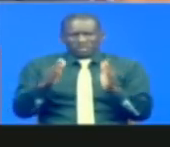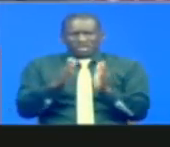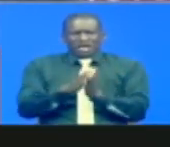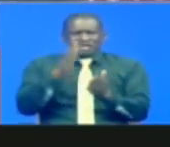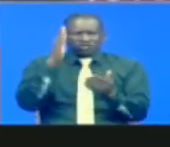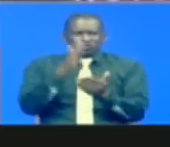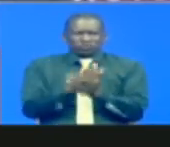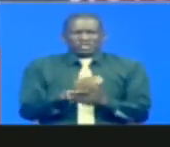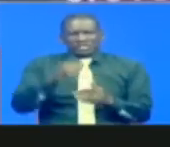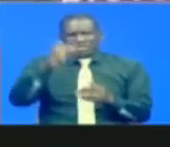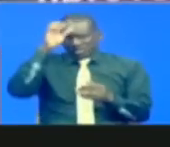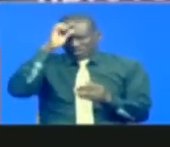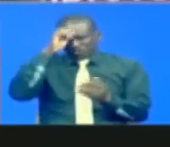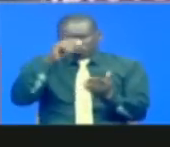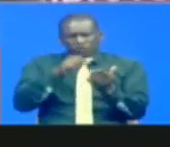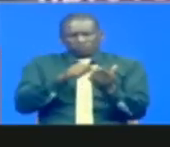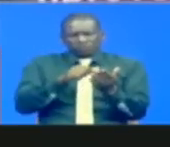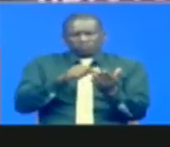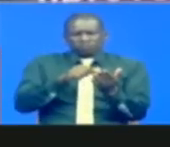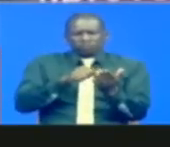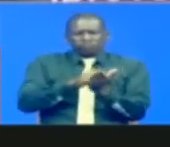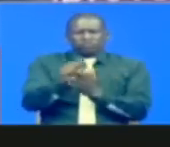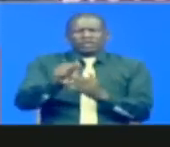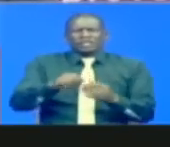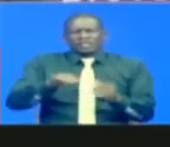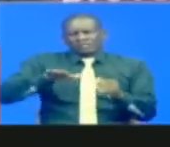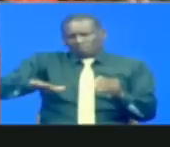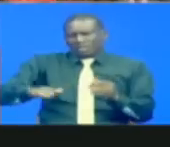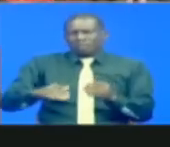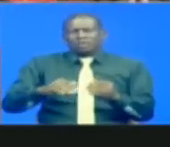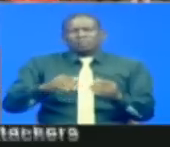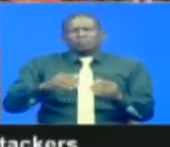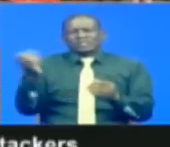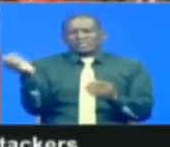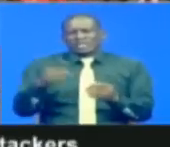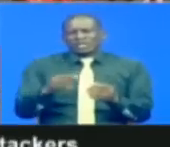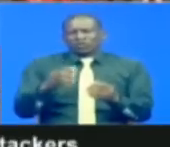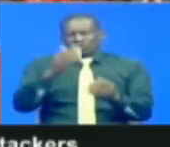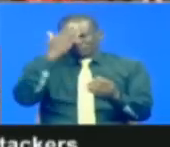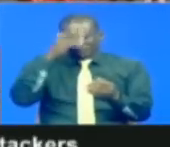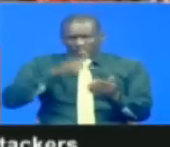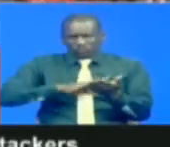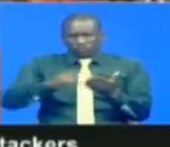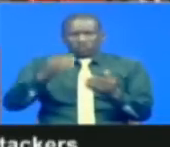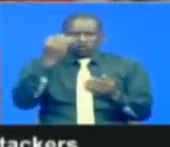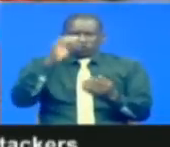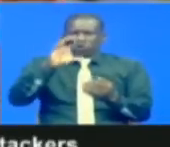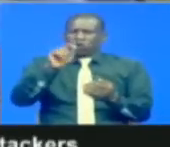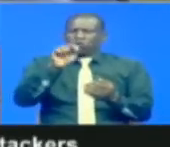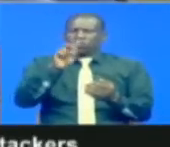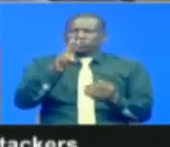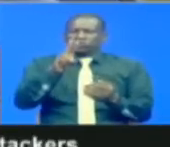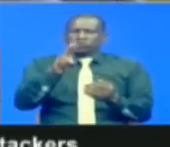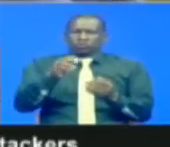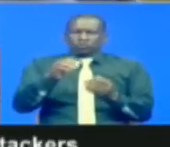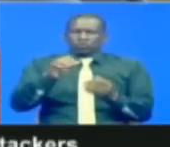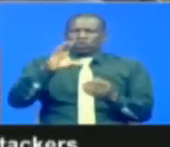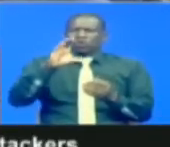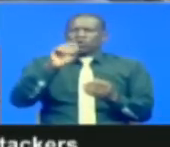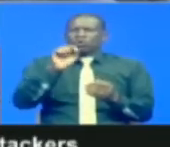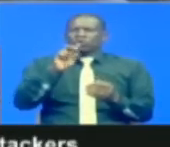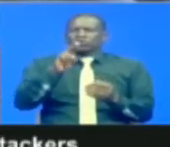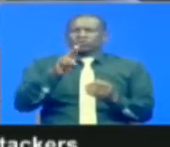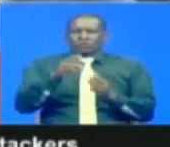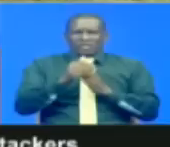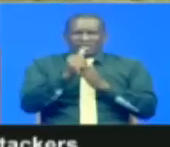the government gazetted the minimum wage on Monday this week. The COTU leadership also announced that its members would no longer be urged